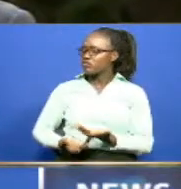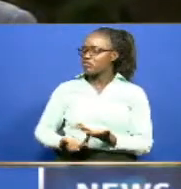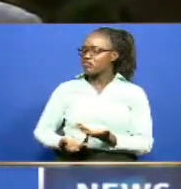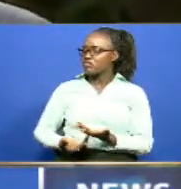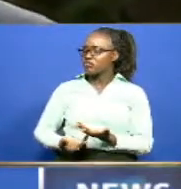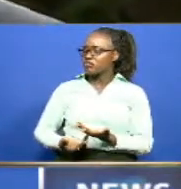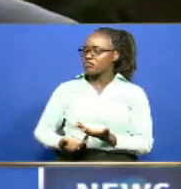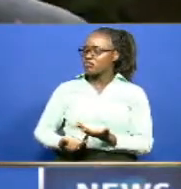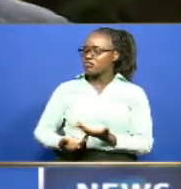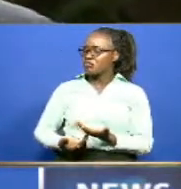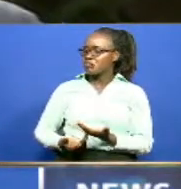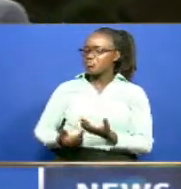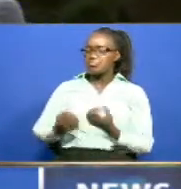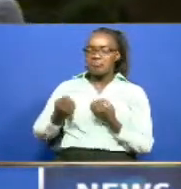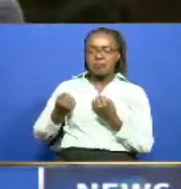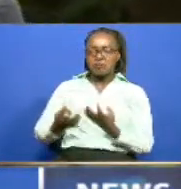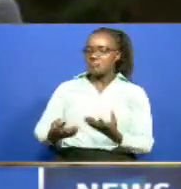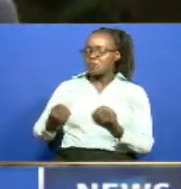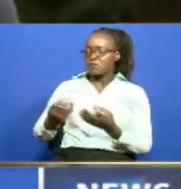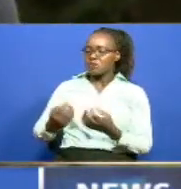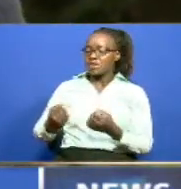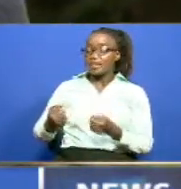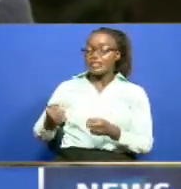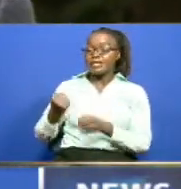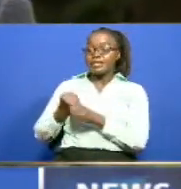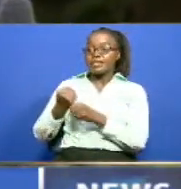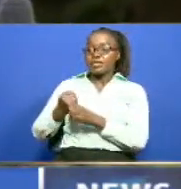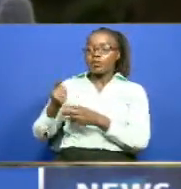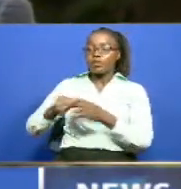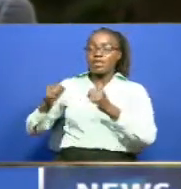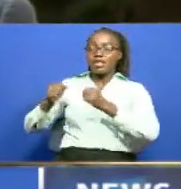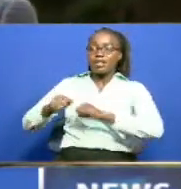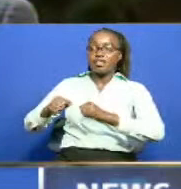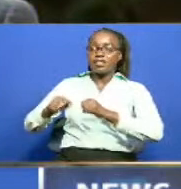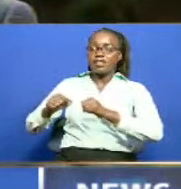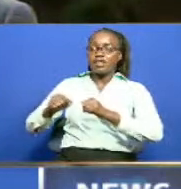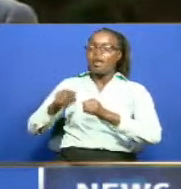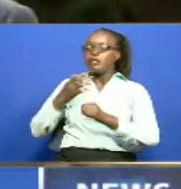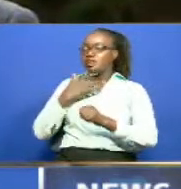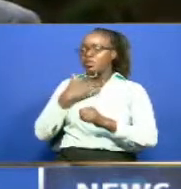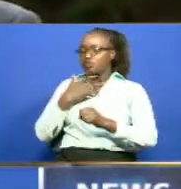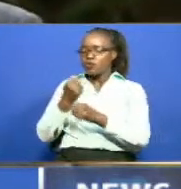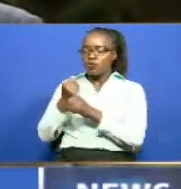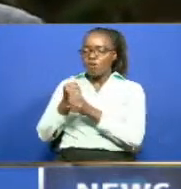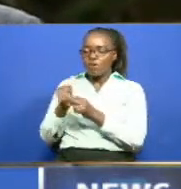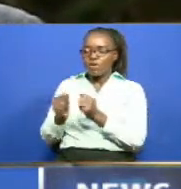lot of what has been done and what had been agreed with a lot of the unions, and we've been working with